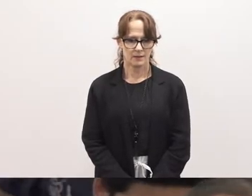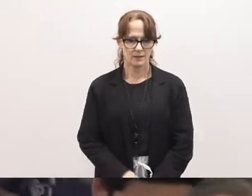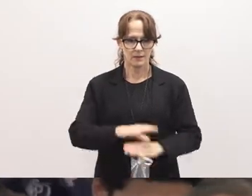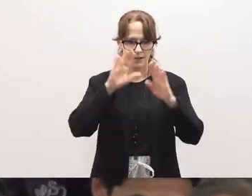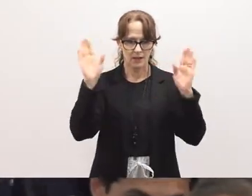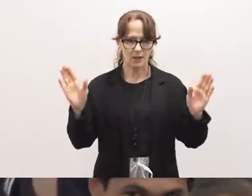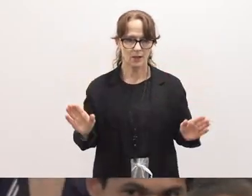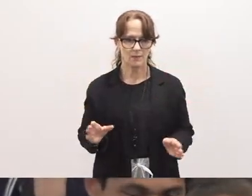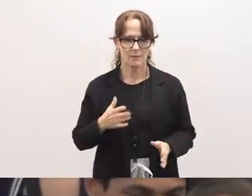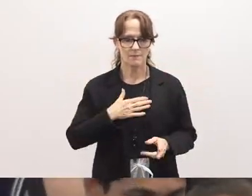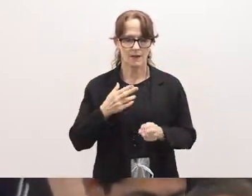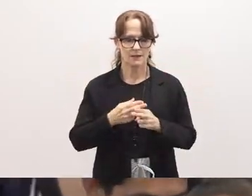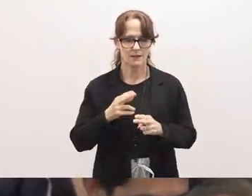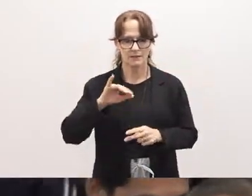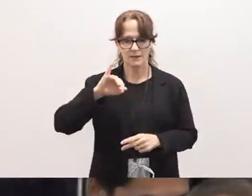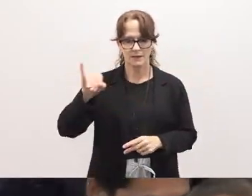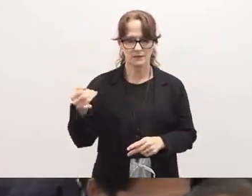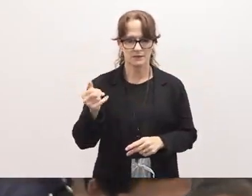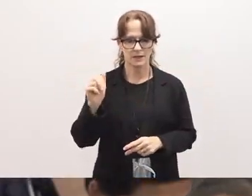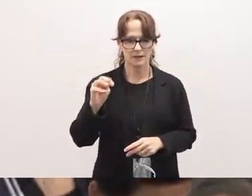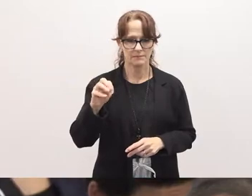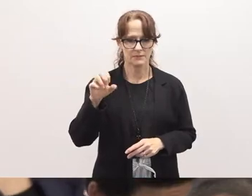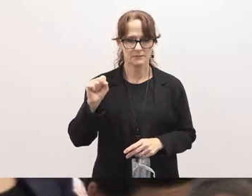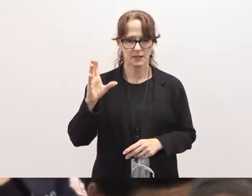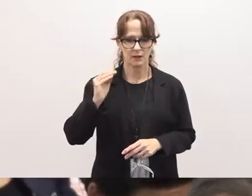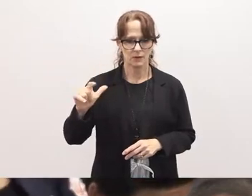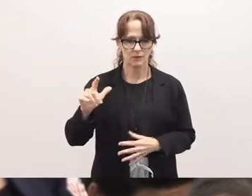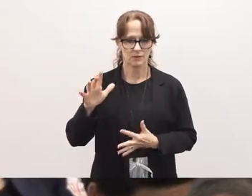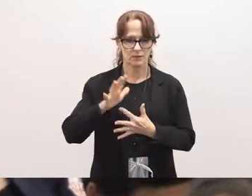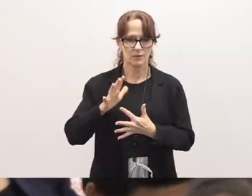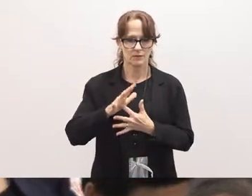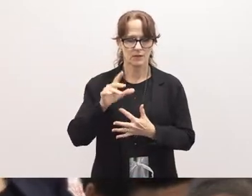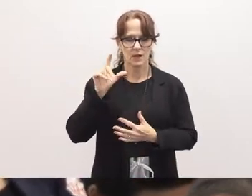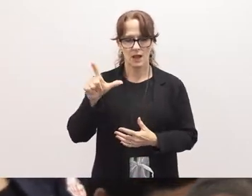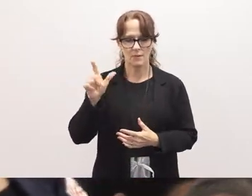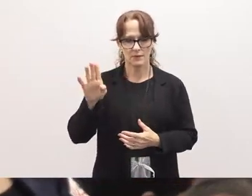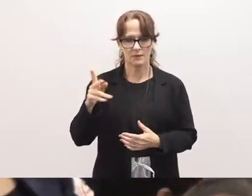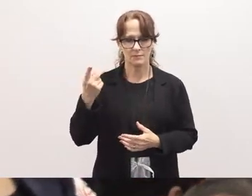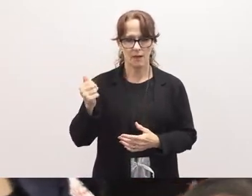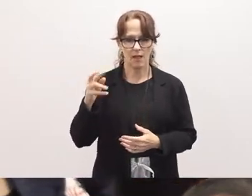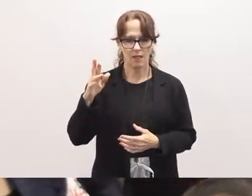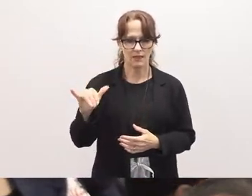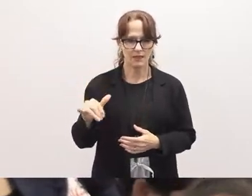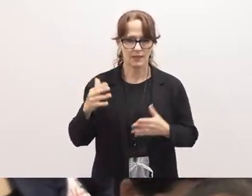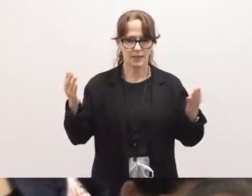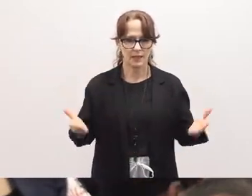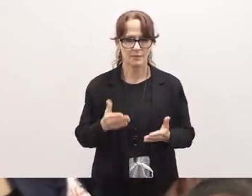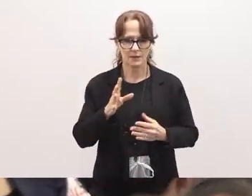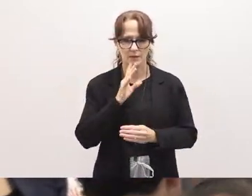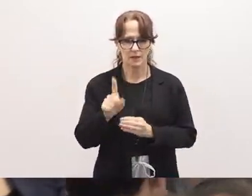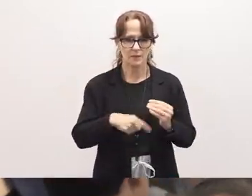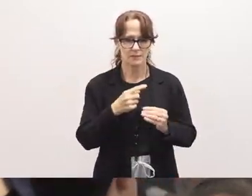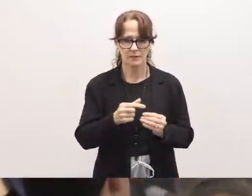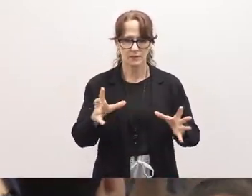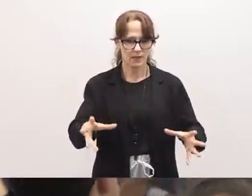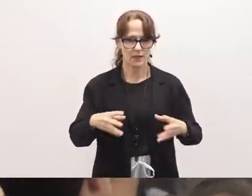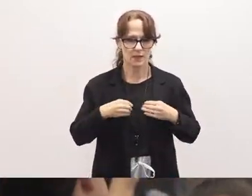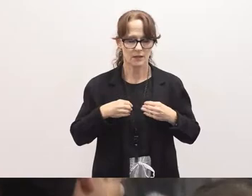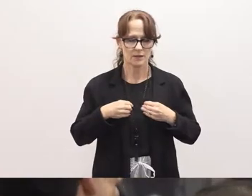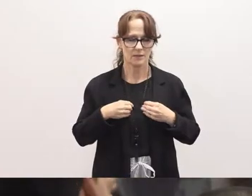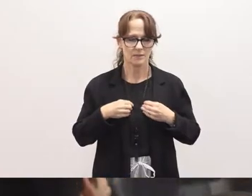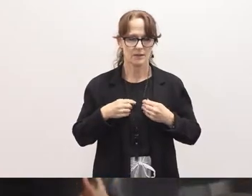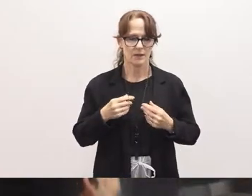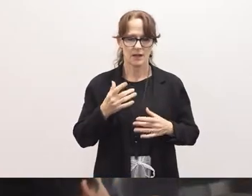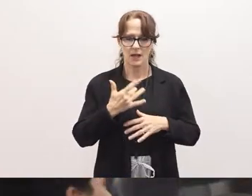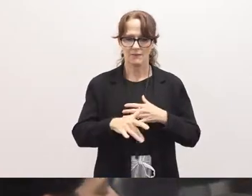Hello. My name is James Carroll. I am a junior at Long Beach Poly, and I'm here to speak about the unacceptable conditions and